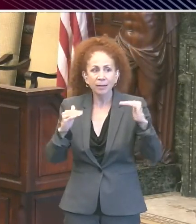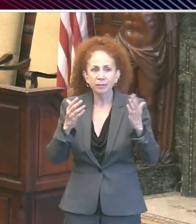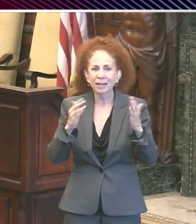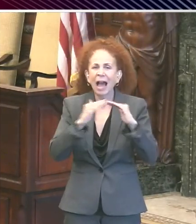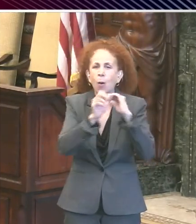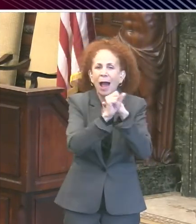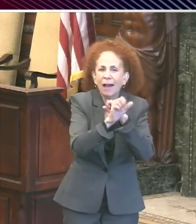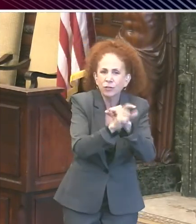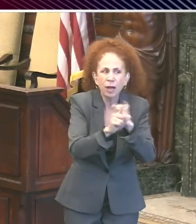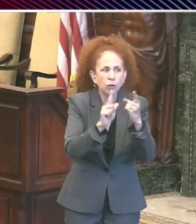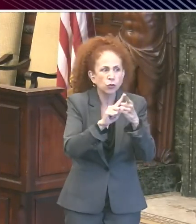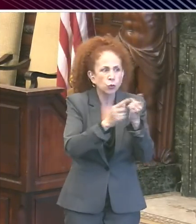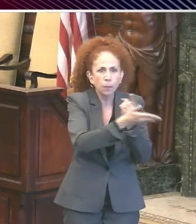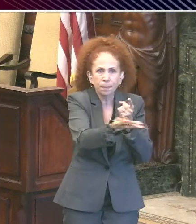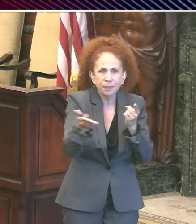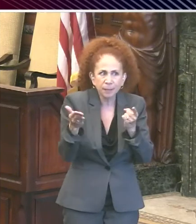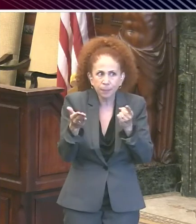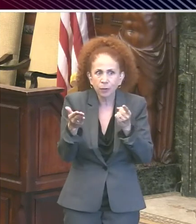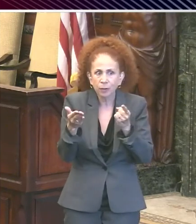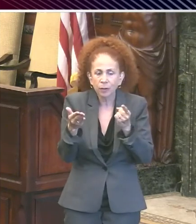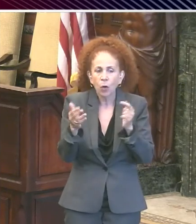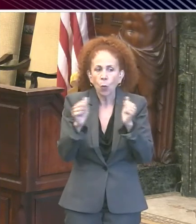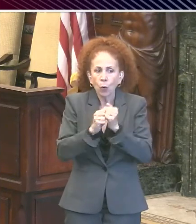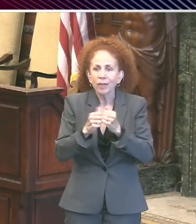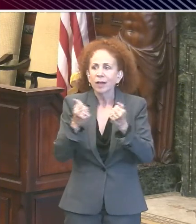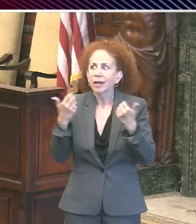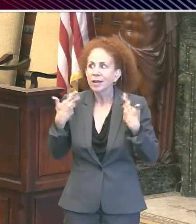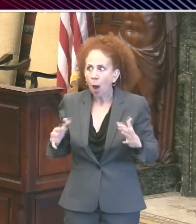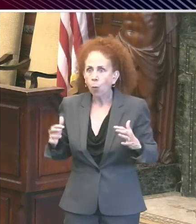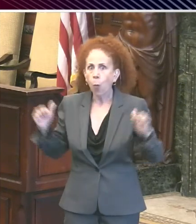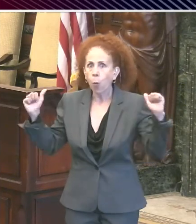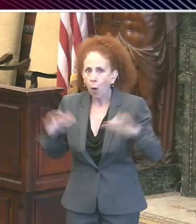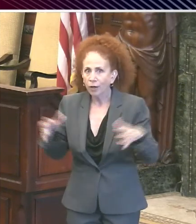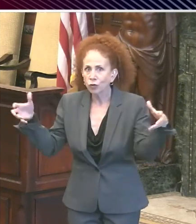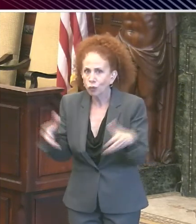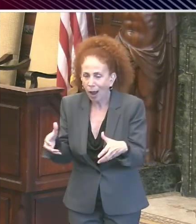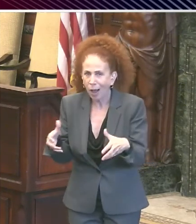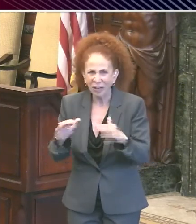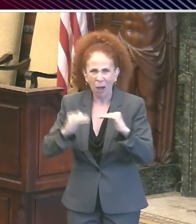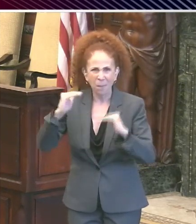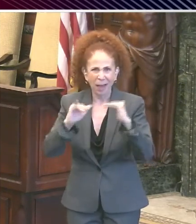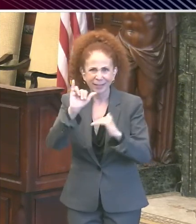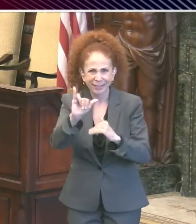it to people with not wanting people to gather in crowds during the pandemic?